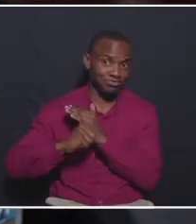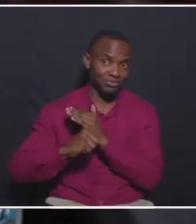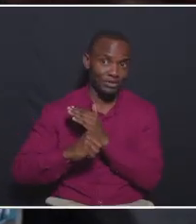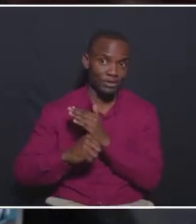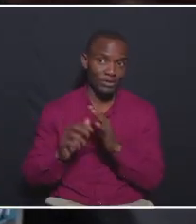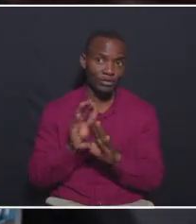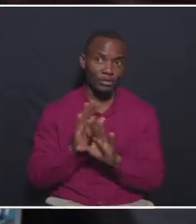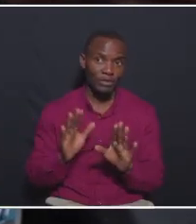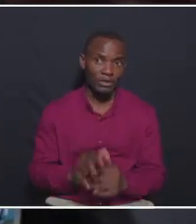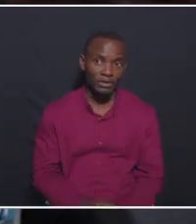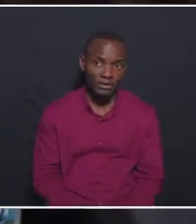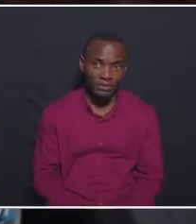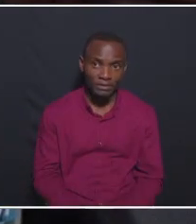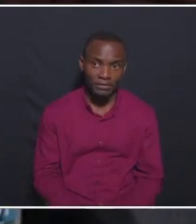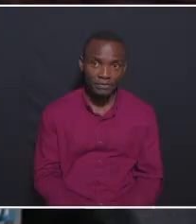yeah.